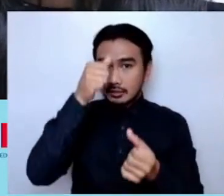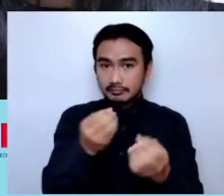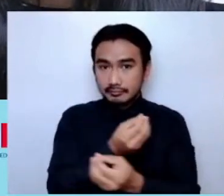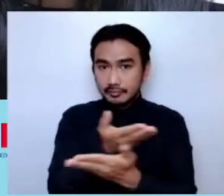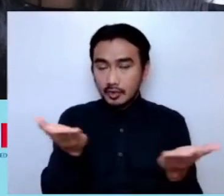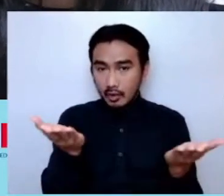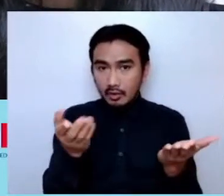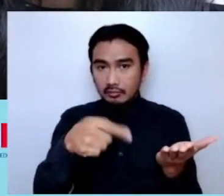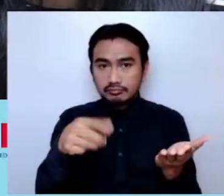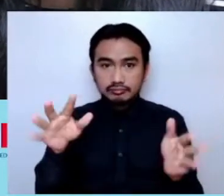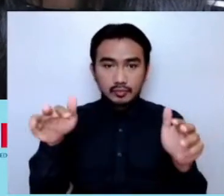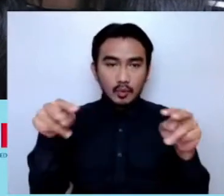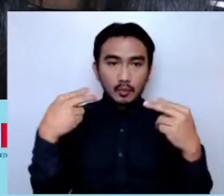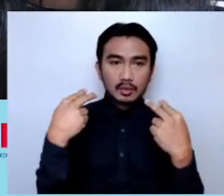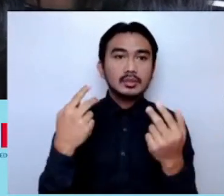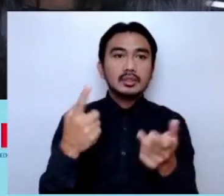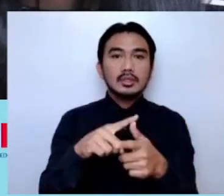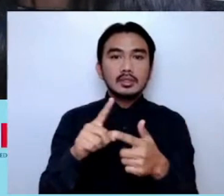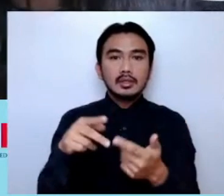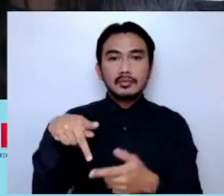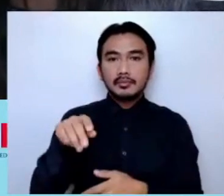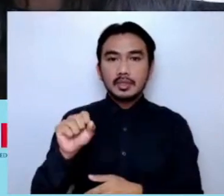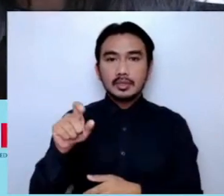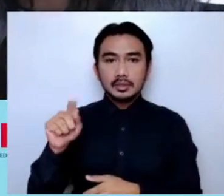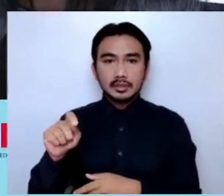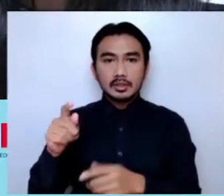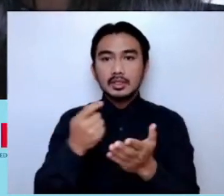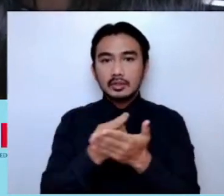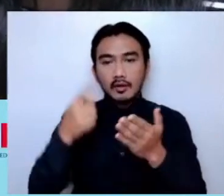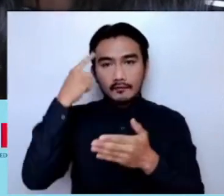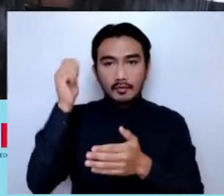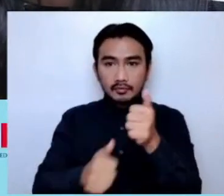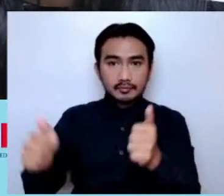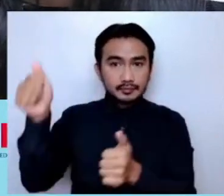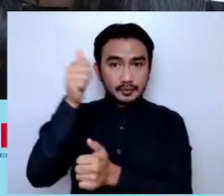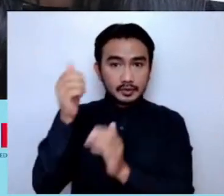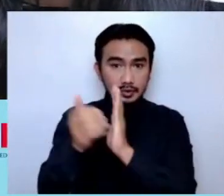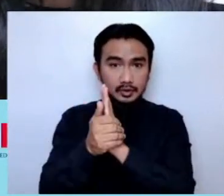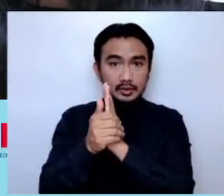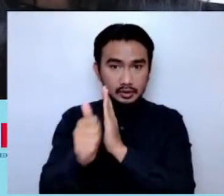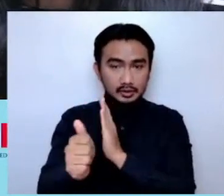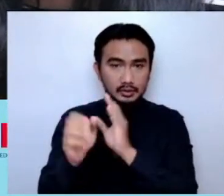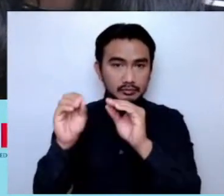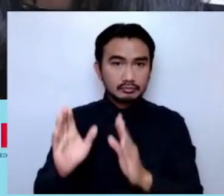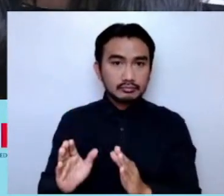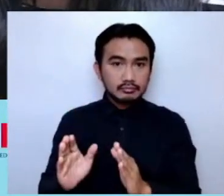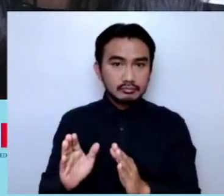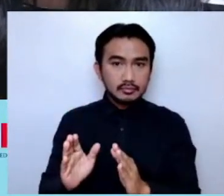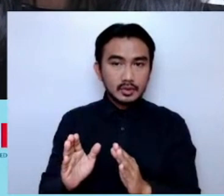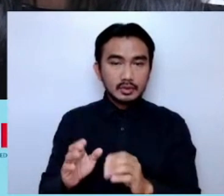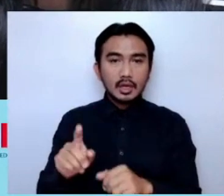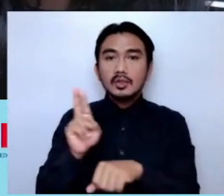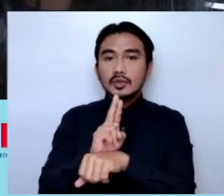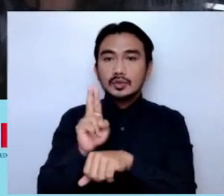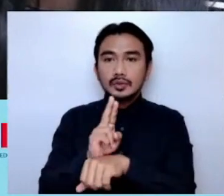the RPMS-PPST tools for the proficient and highly proficient teachers are to be used by our